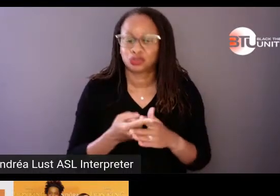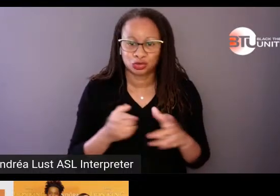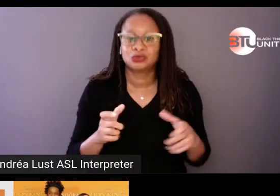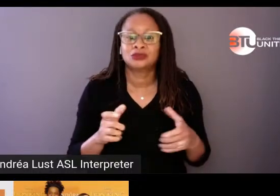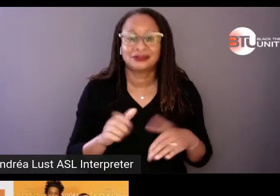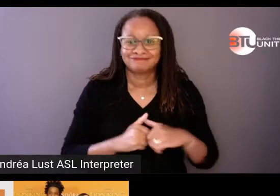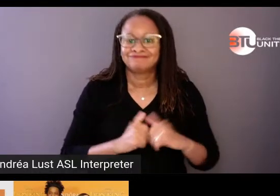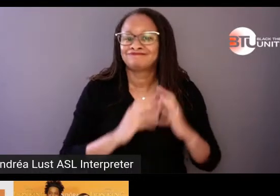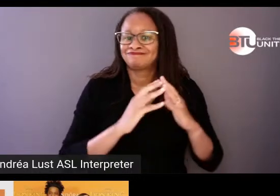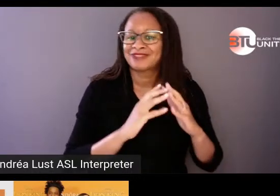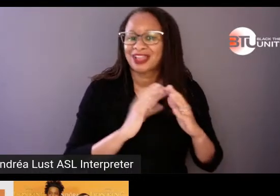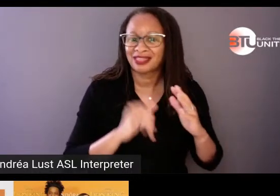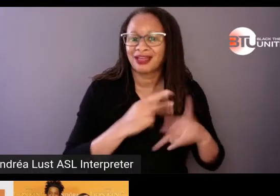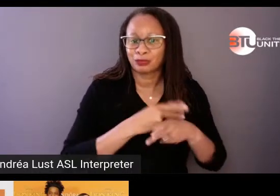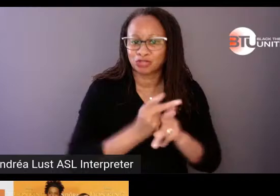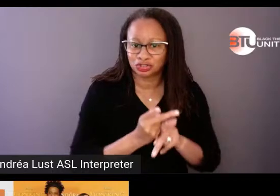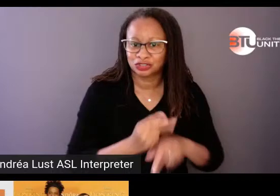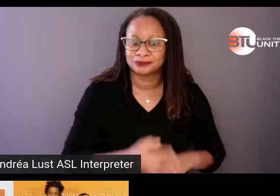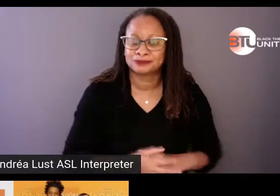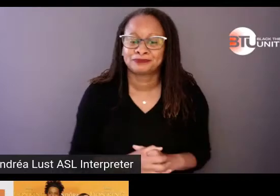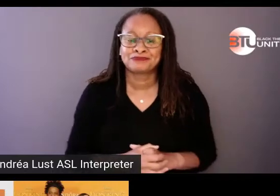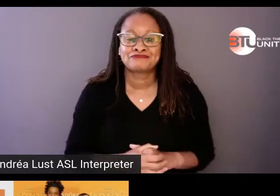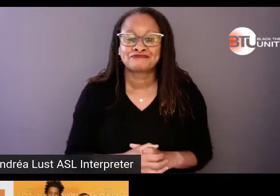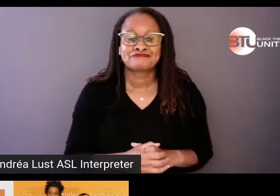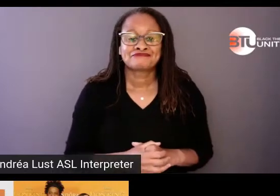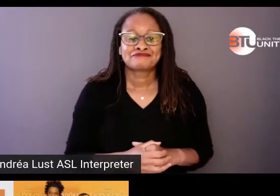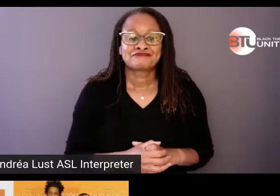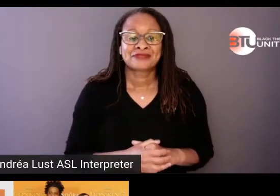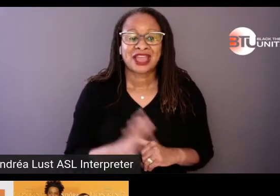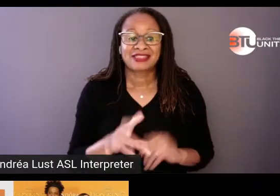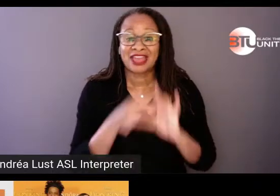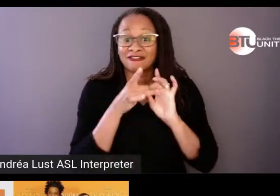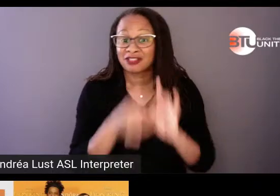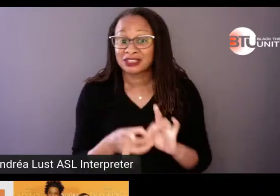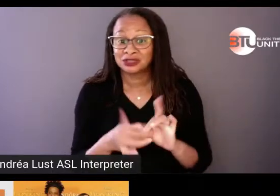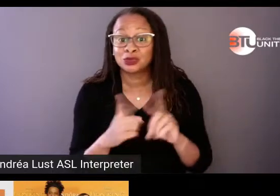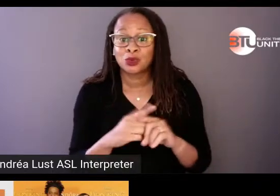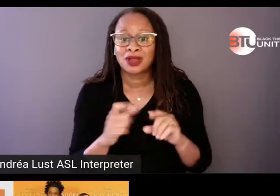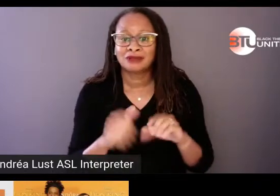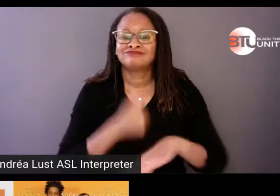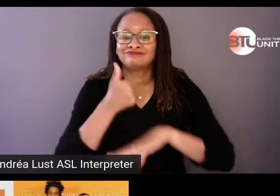production. And that relates to the formation of a business.